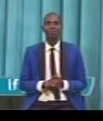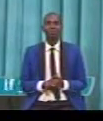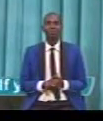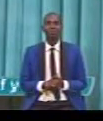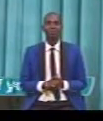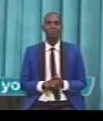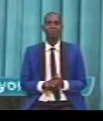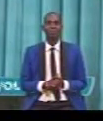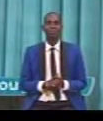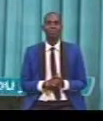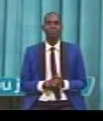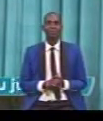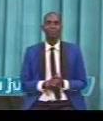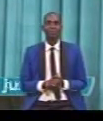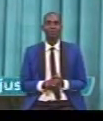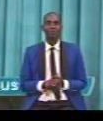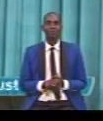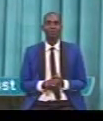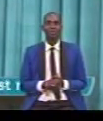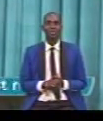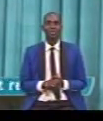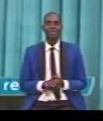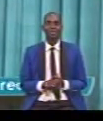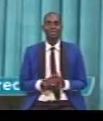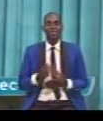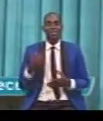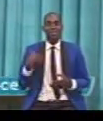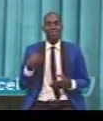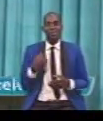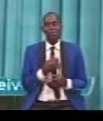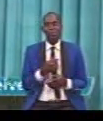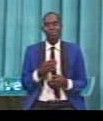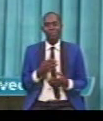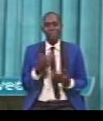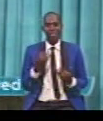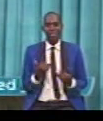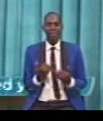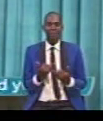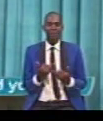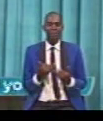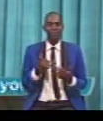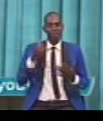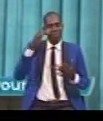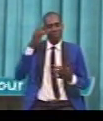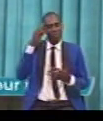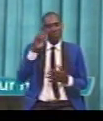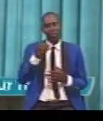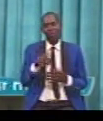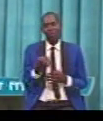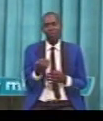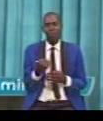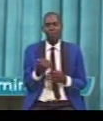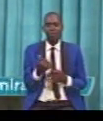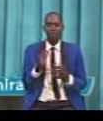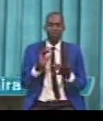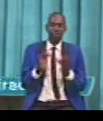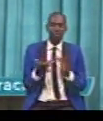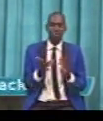We are waiting for you. Please come out. While we are doing that, let's quickly go online